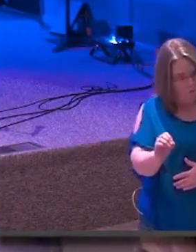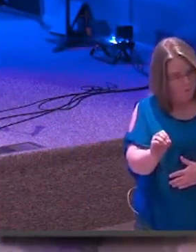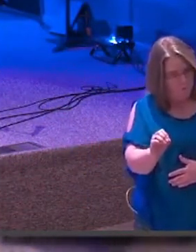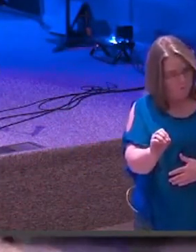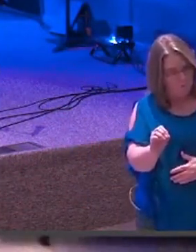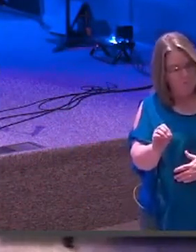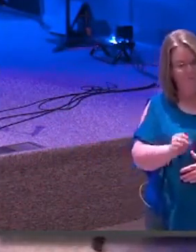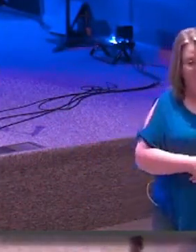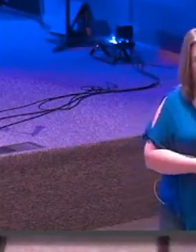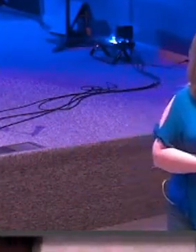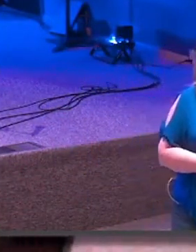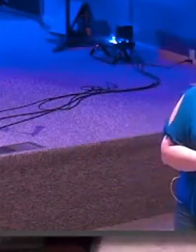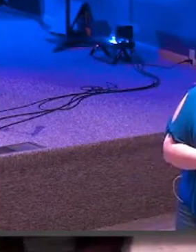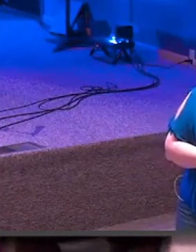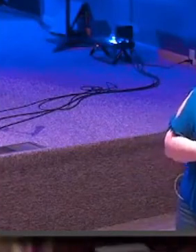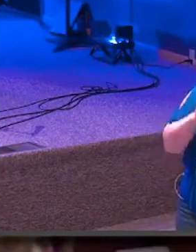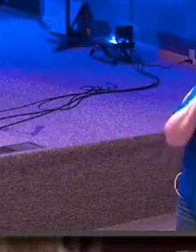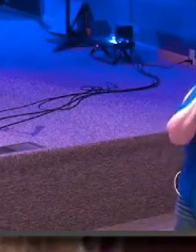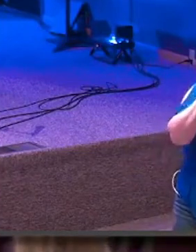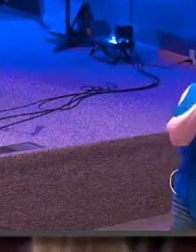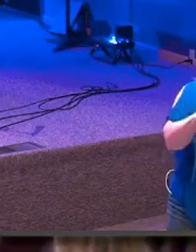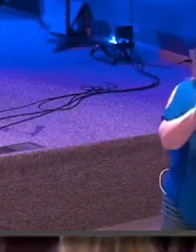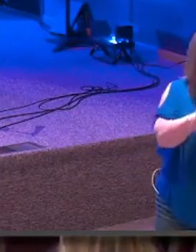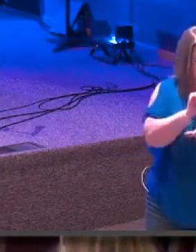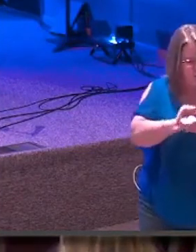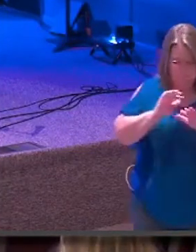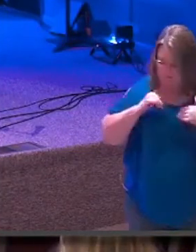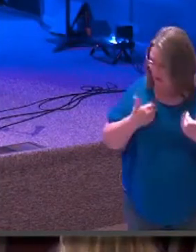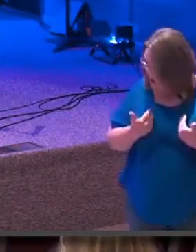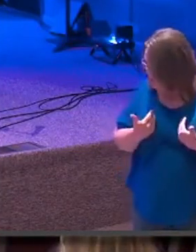we keep at the work. We're tired.